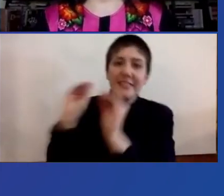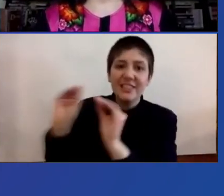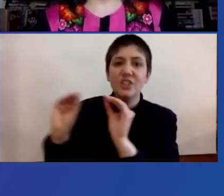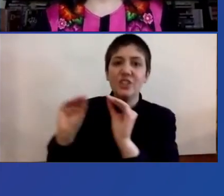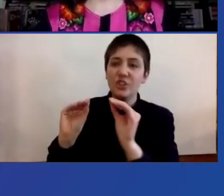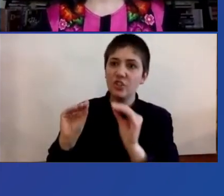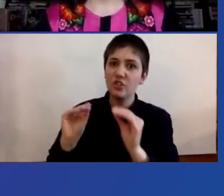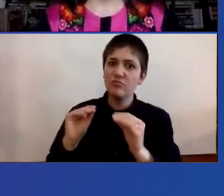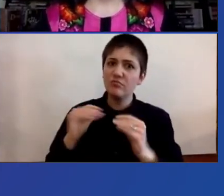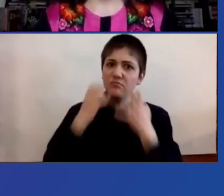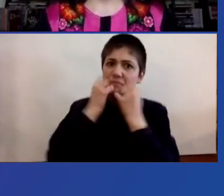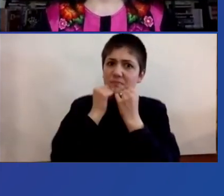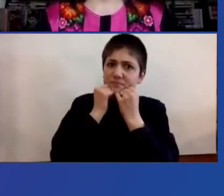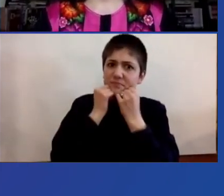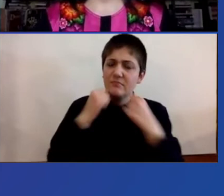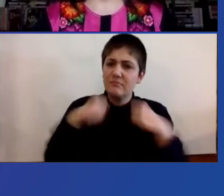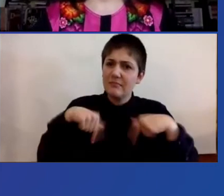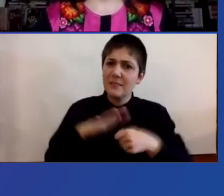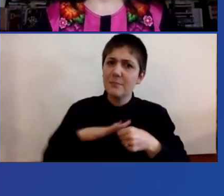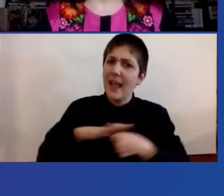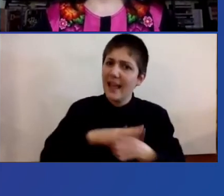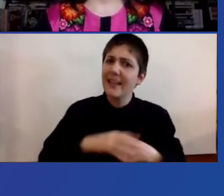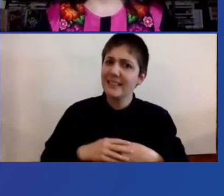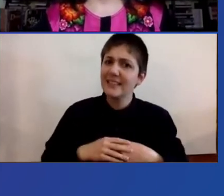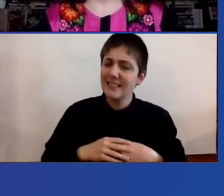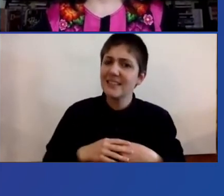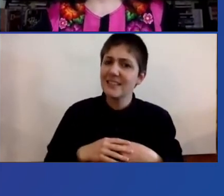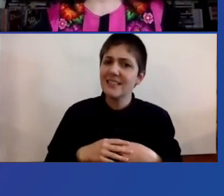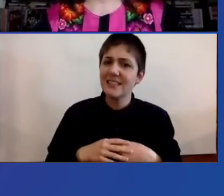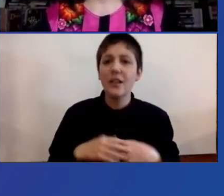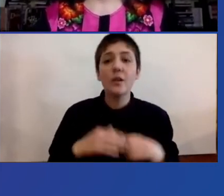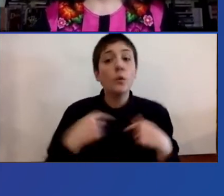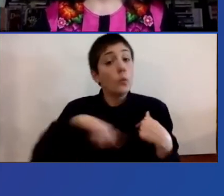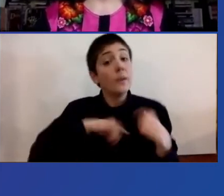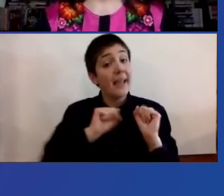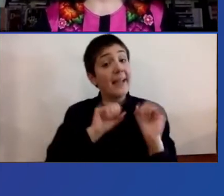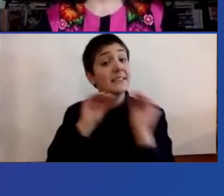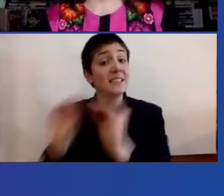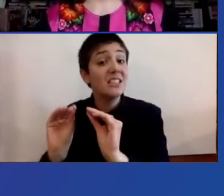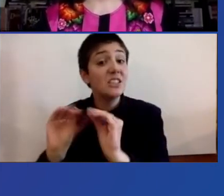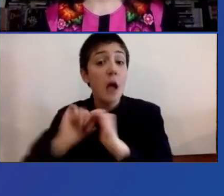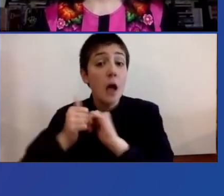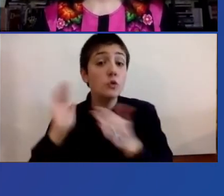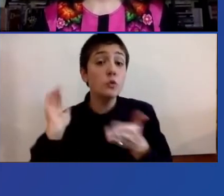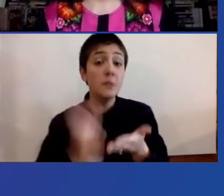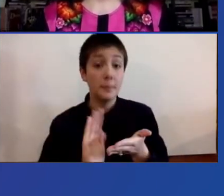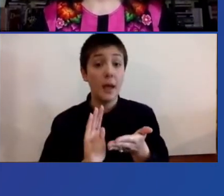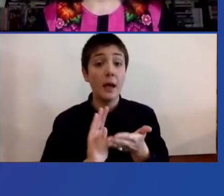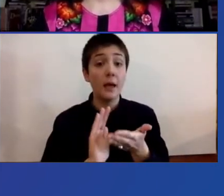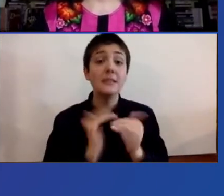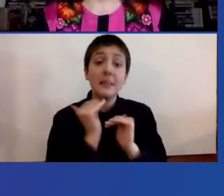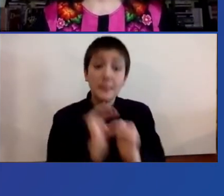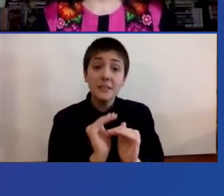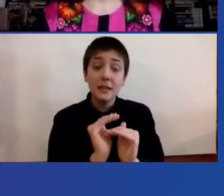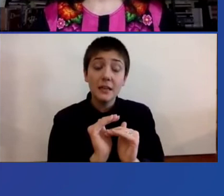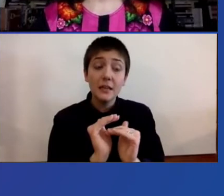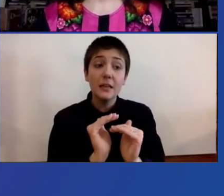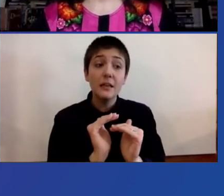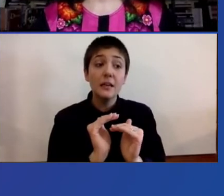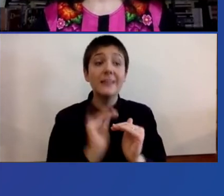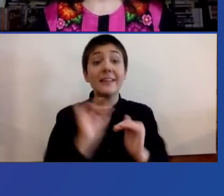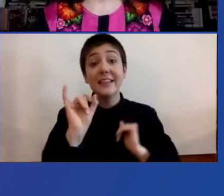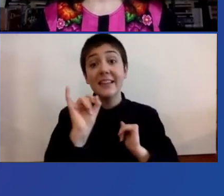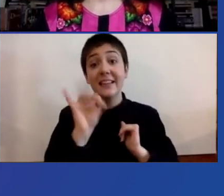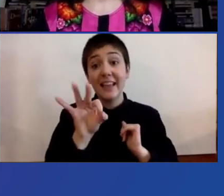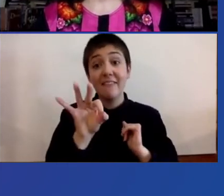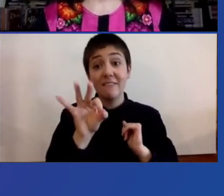what? There's a way to show them you can minimize, you don't want to work so hard. If you make it